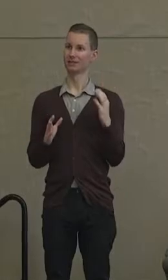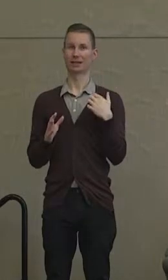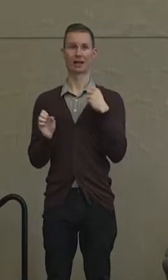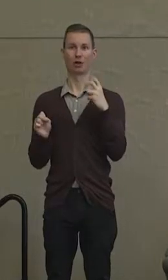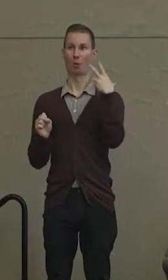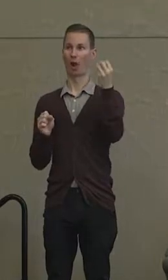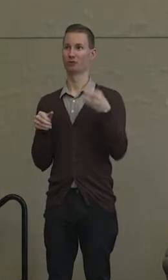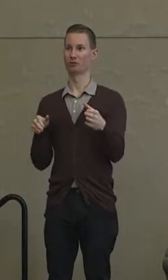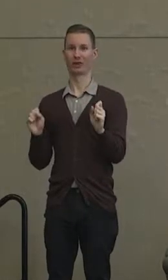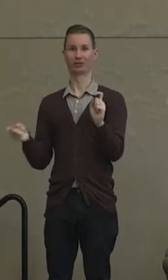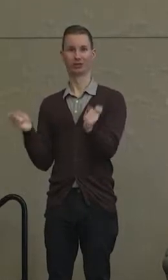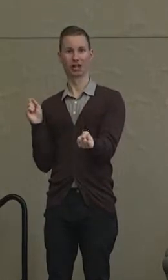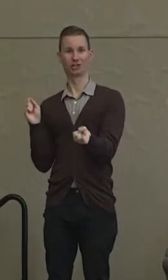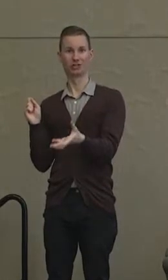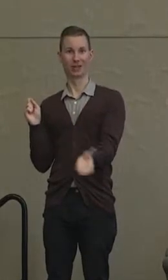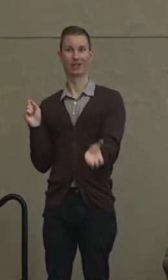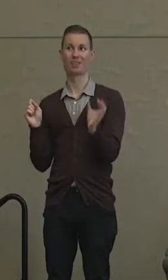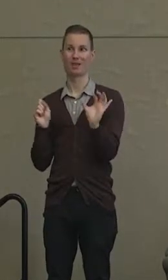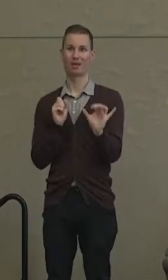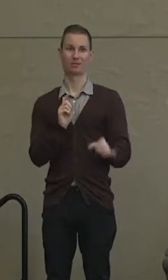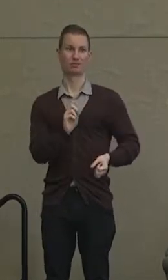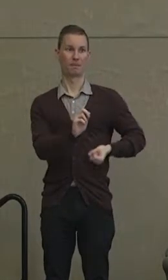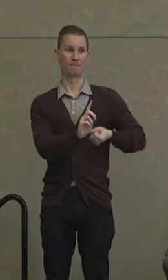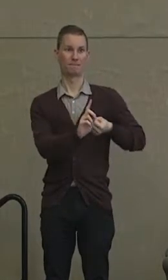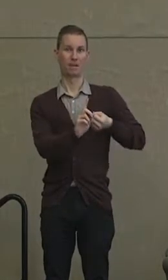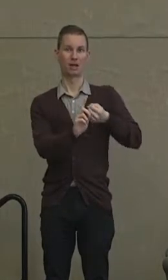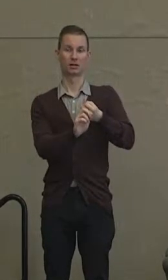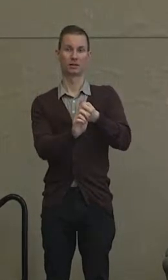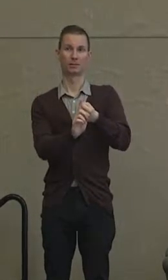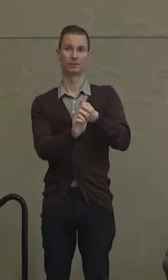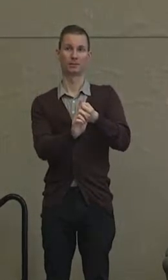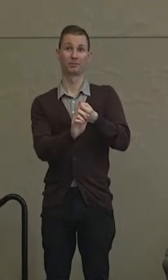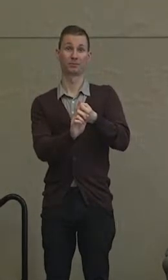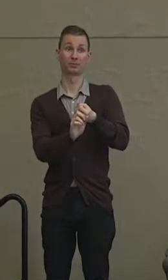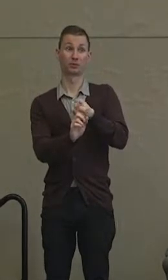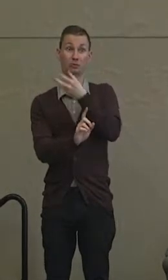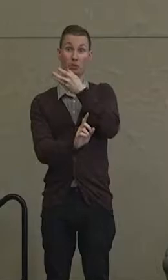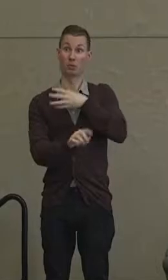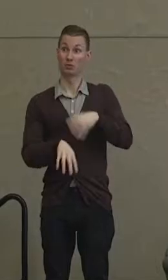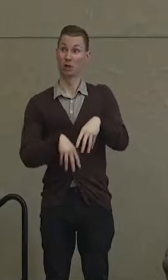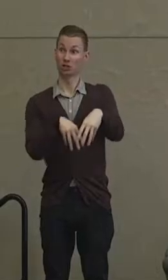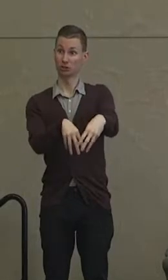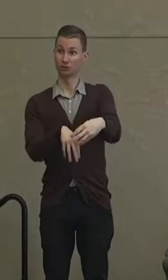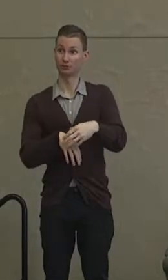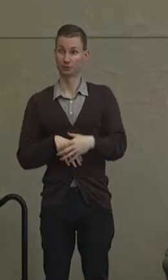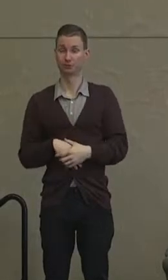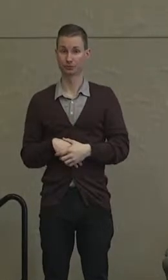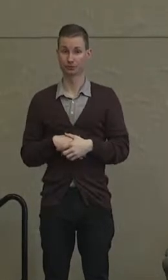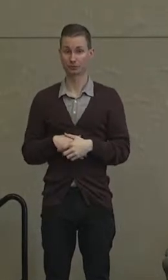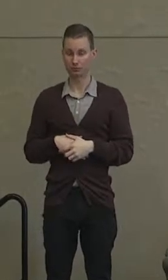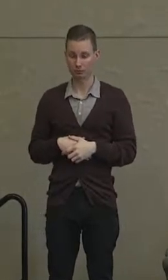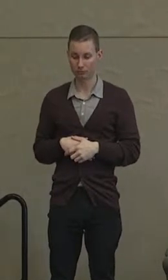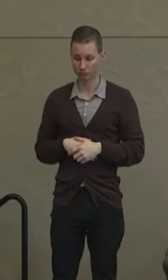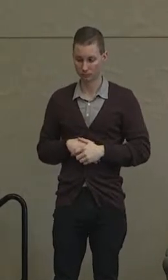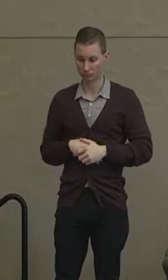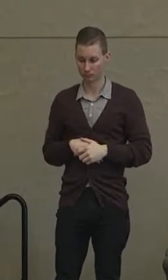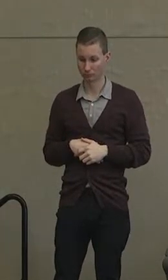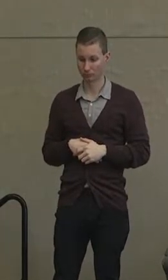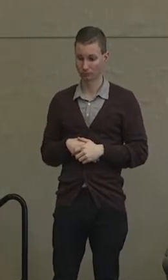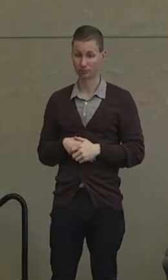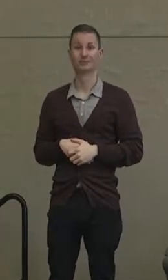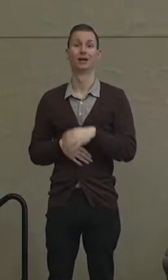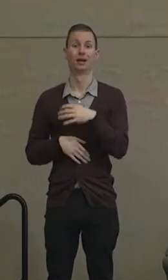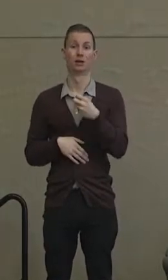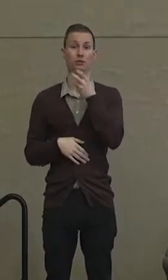shifting everything. And I think that has impacted the Women's March, and the women's